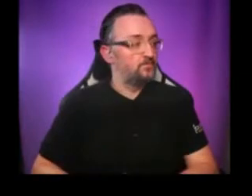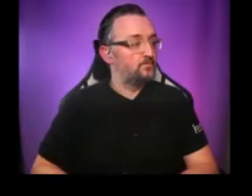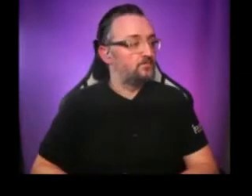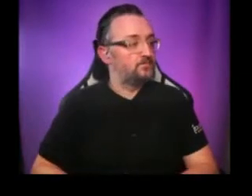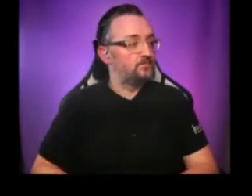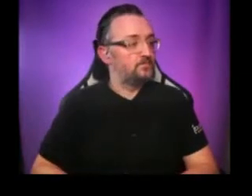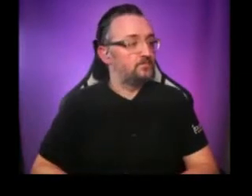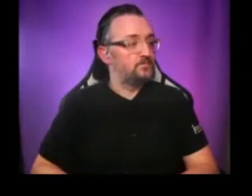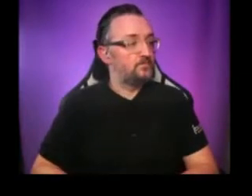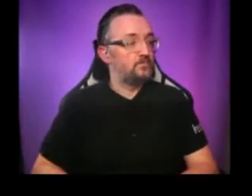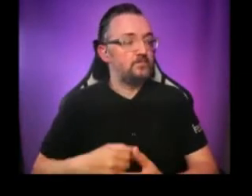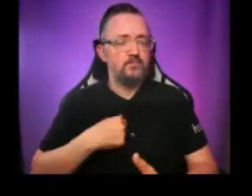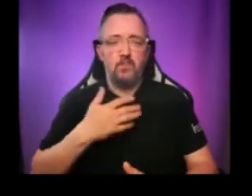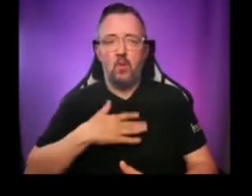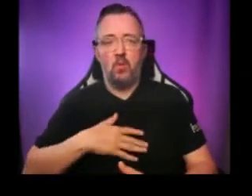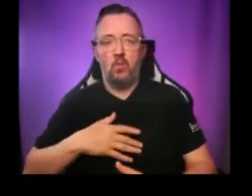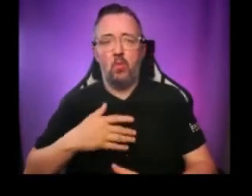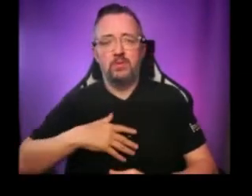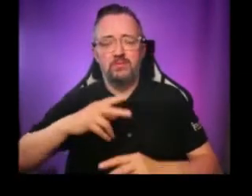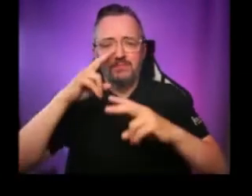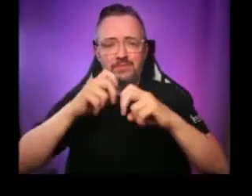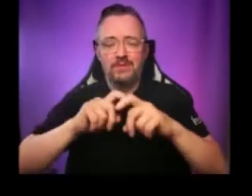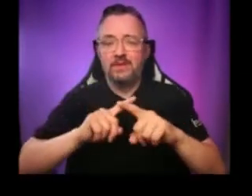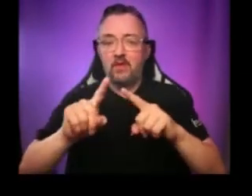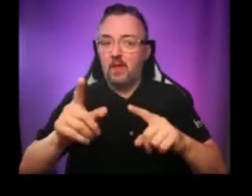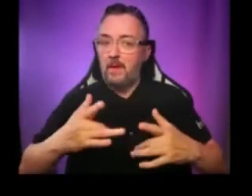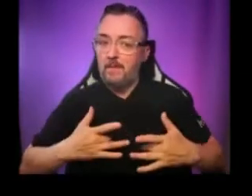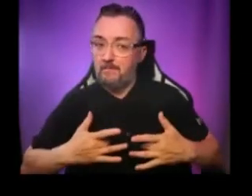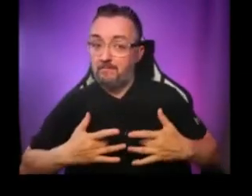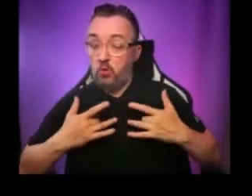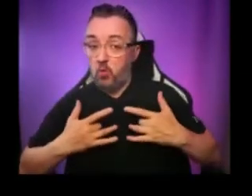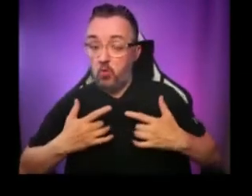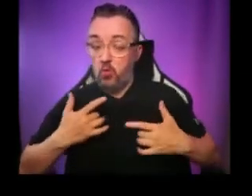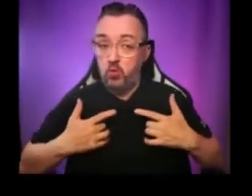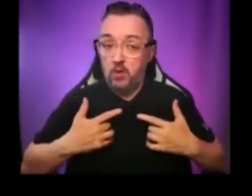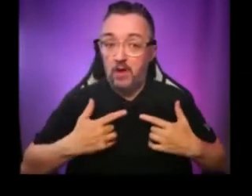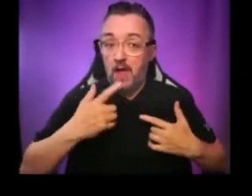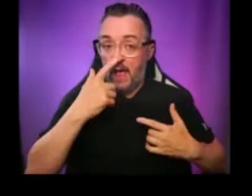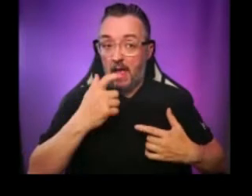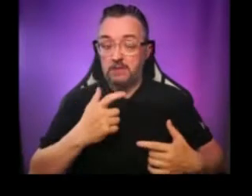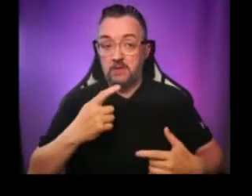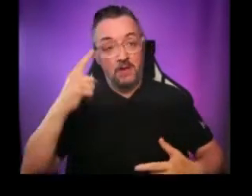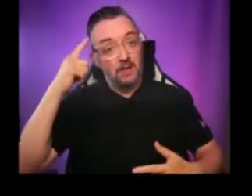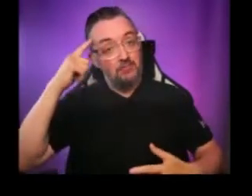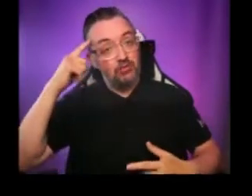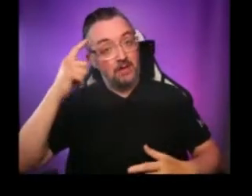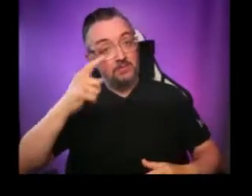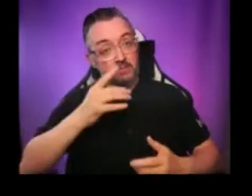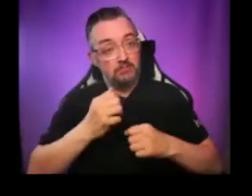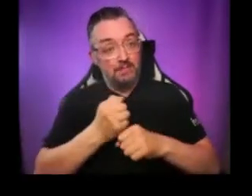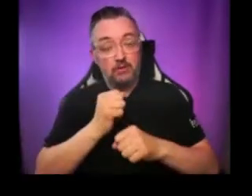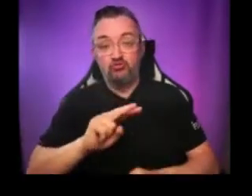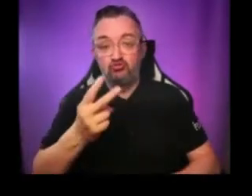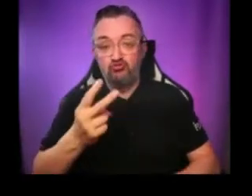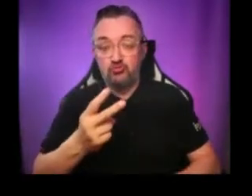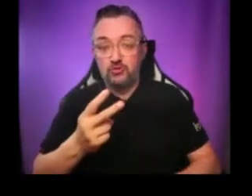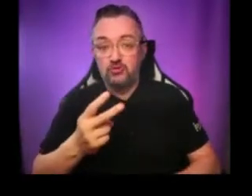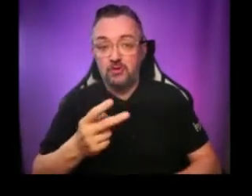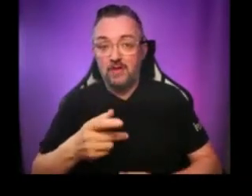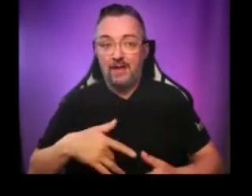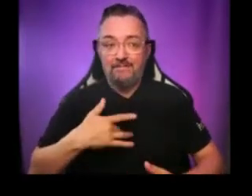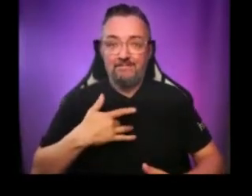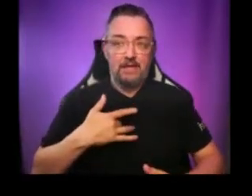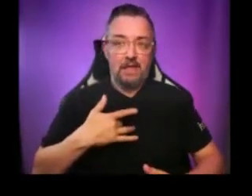We also wanted to explore the levels of optimism people have for being able to make changes about their brain, how much agency they feel